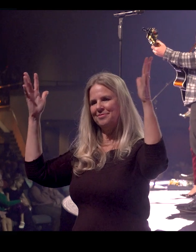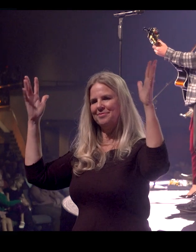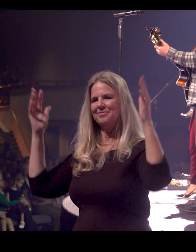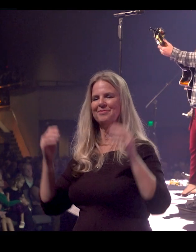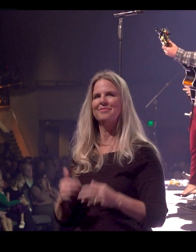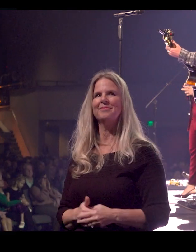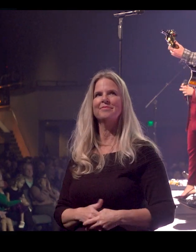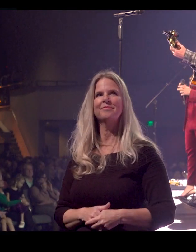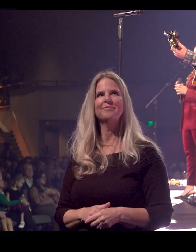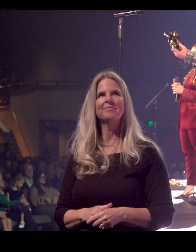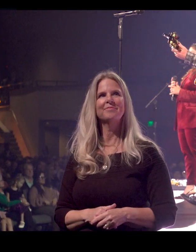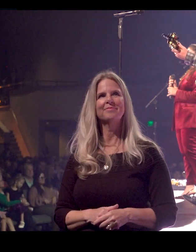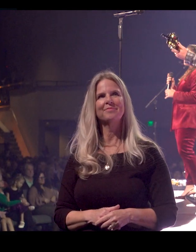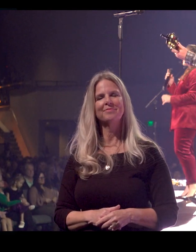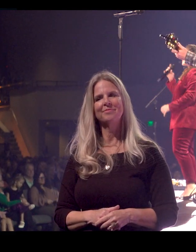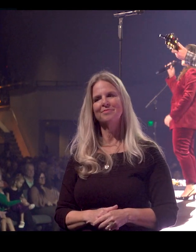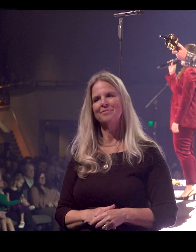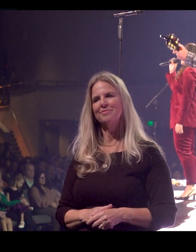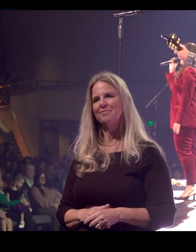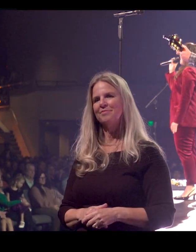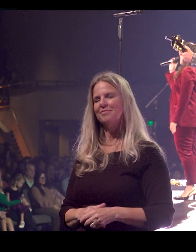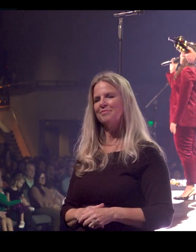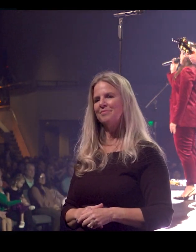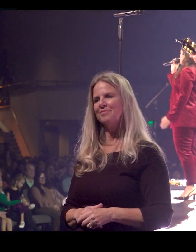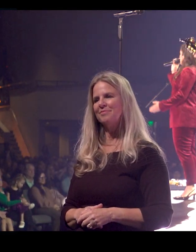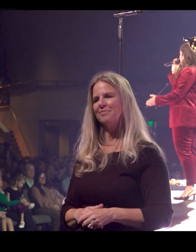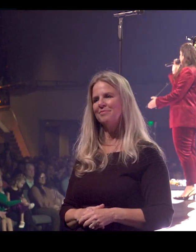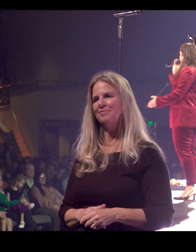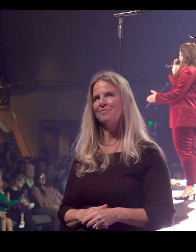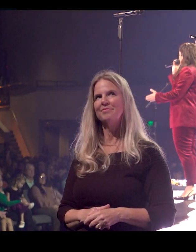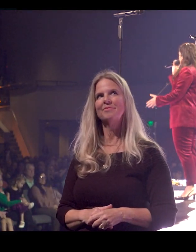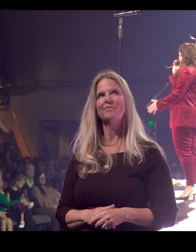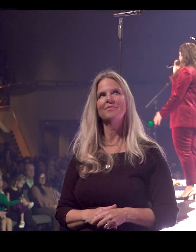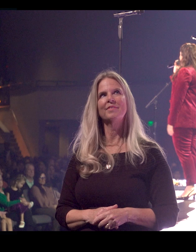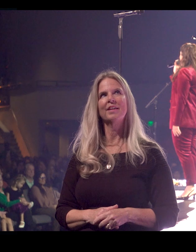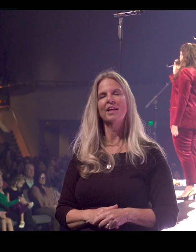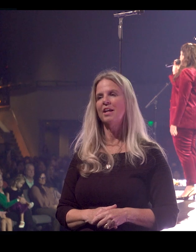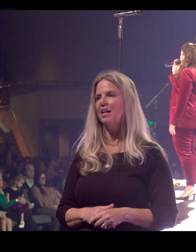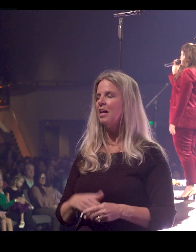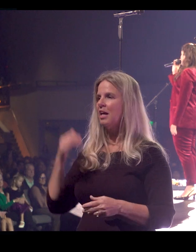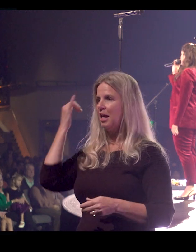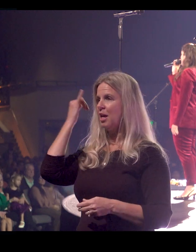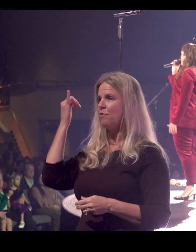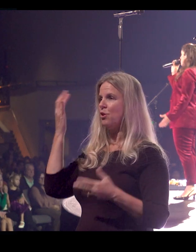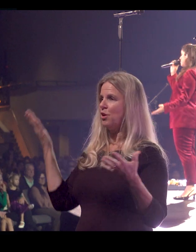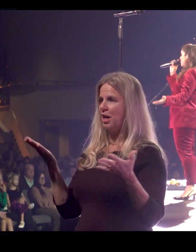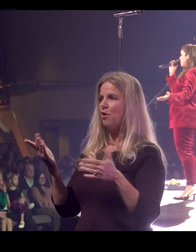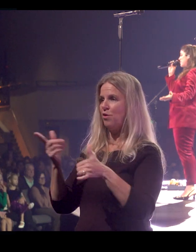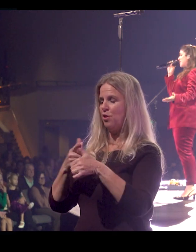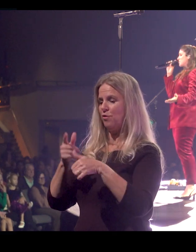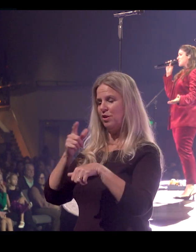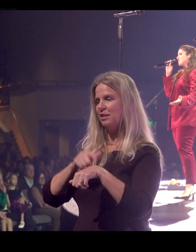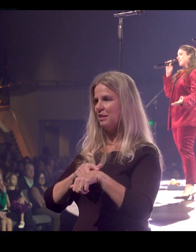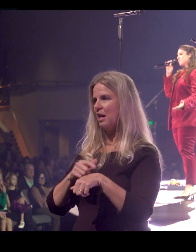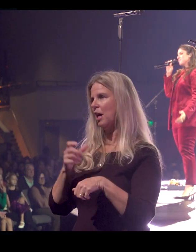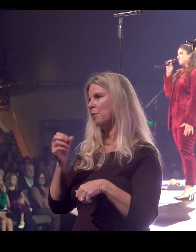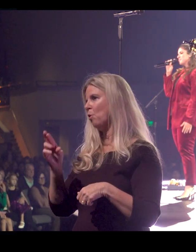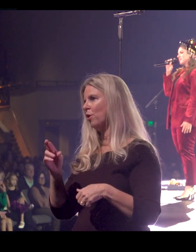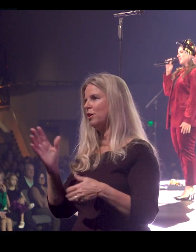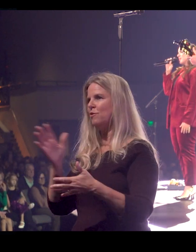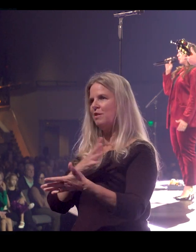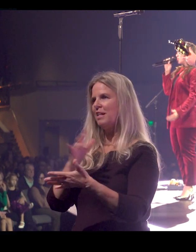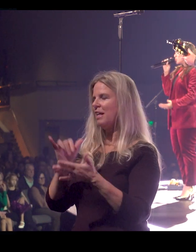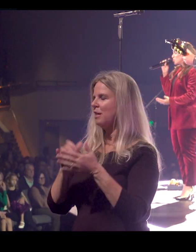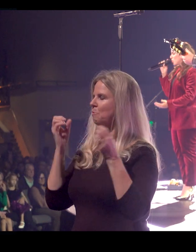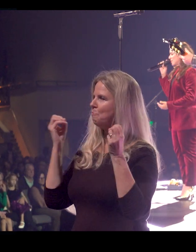Whether you're singing it for the first time or maybe for the thousandth time, would you join us as we remember that